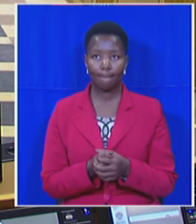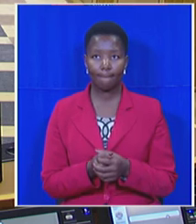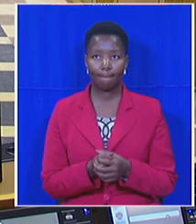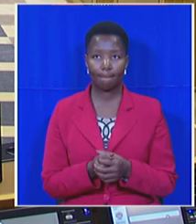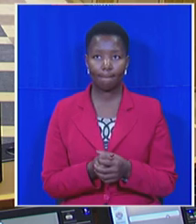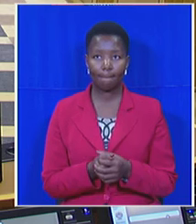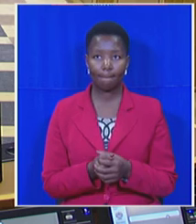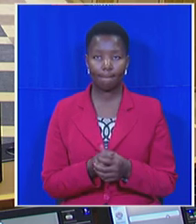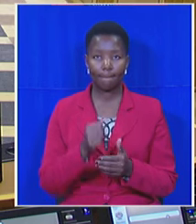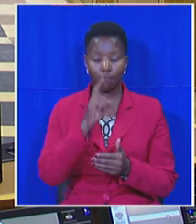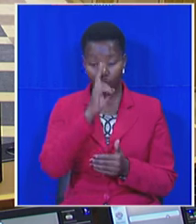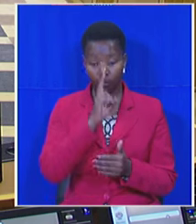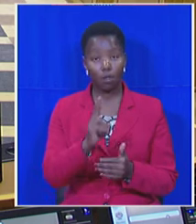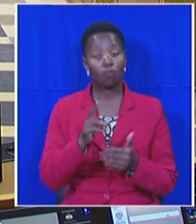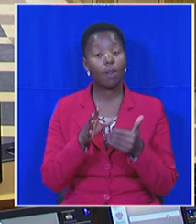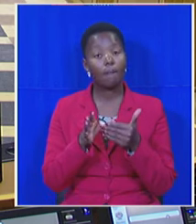Honorable members,